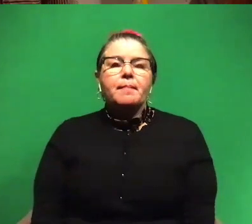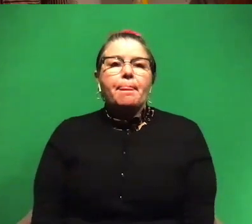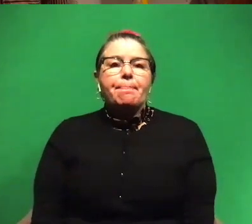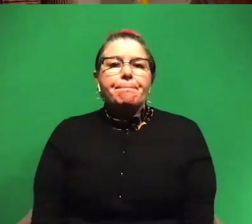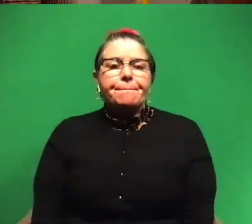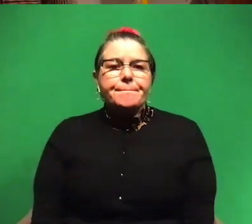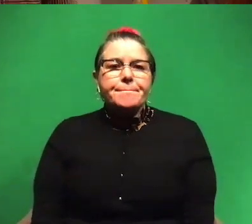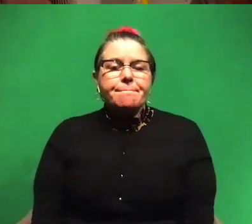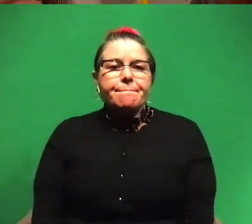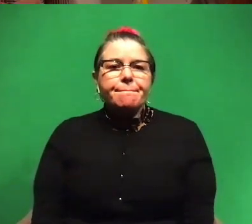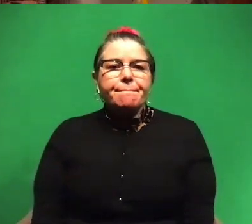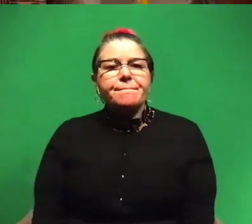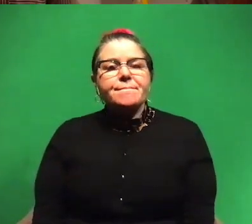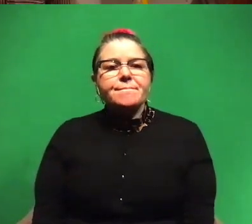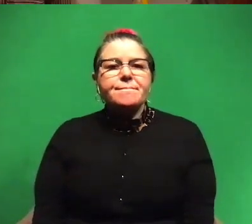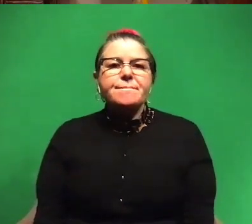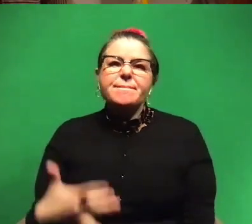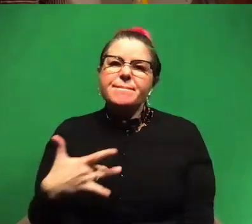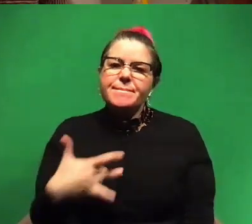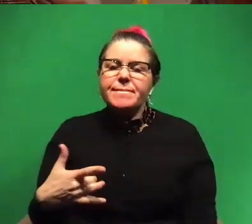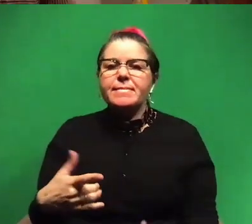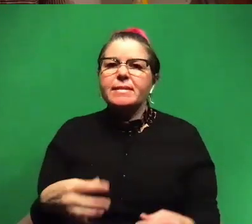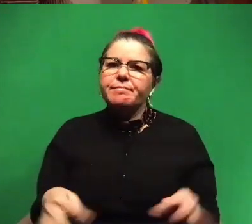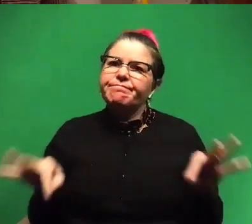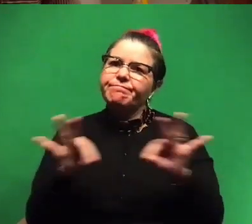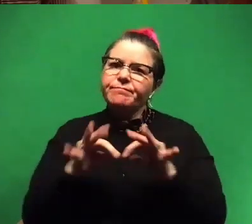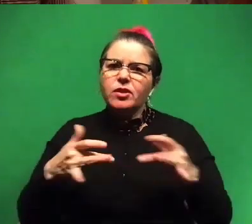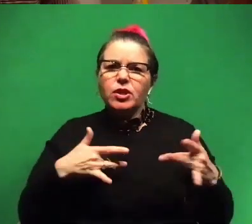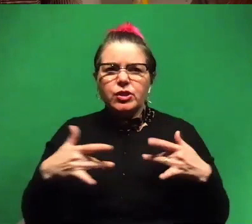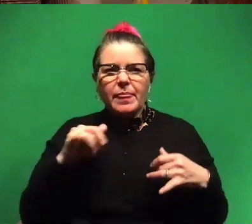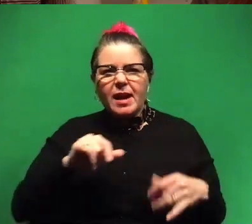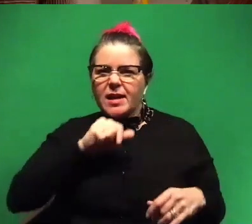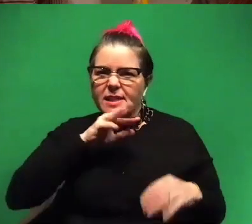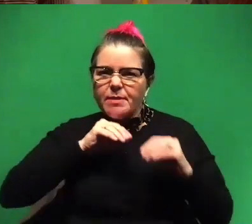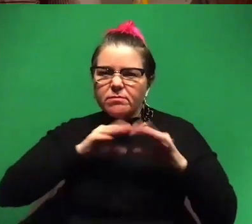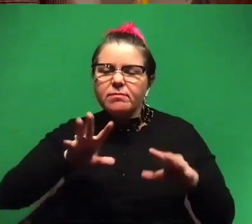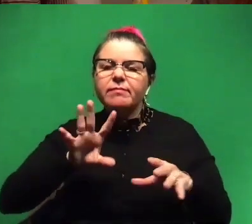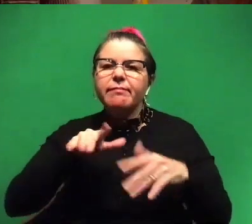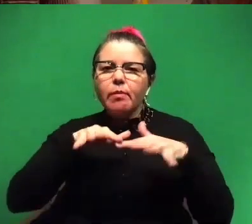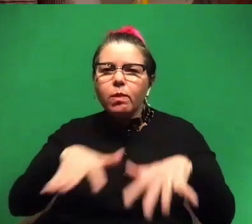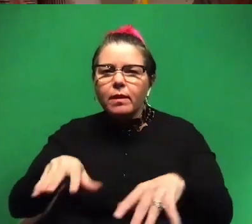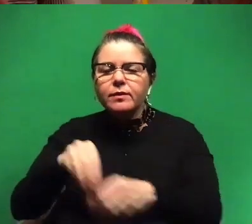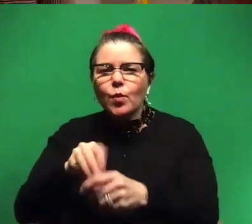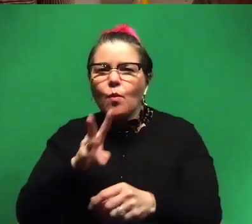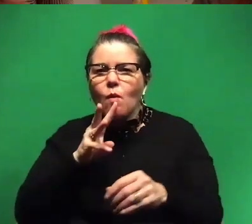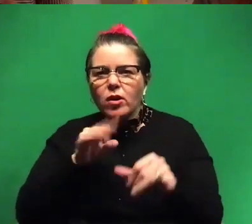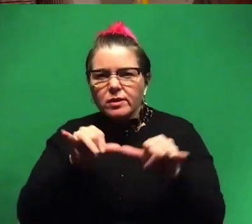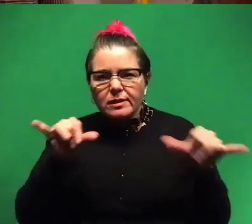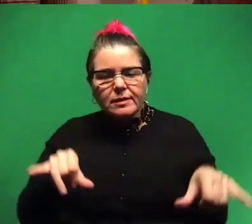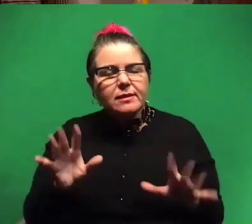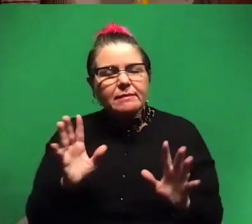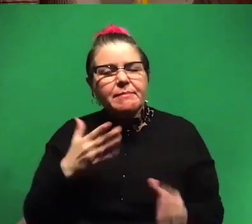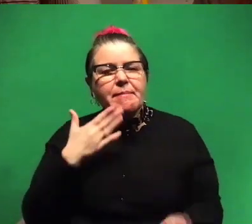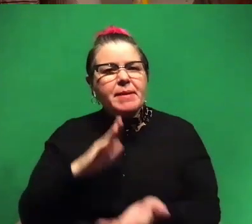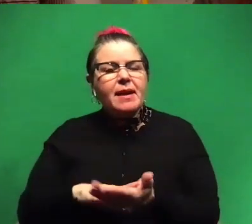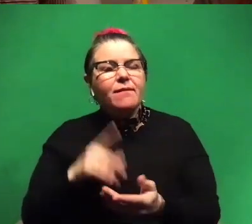the kind of main concern is that kind of contamination getting into water systems. So that's really bad for people,